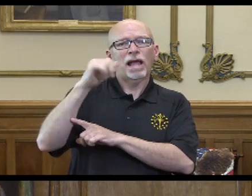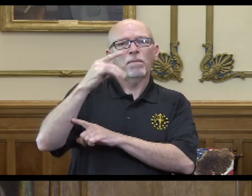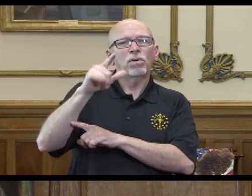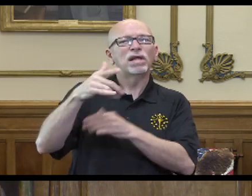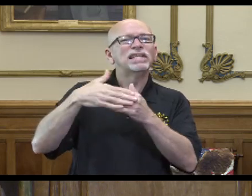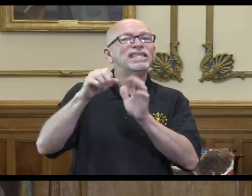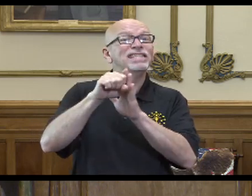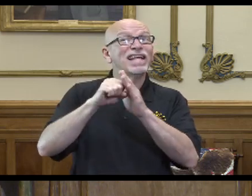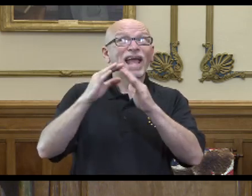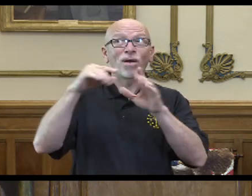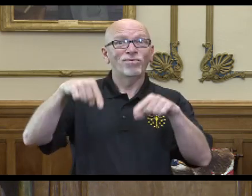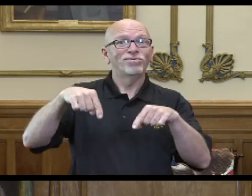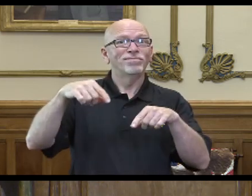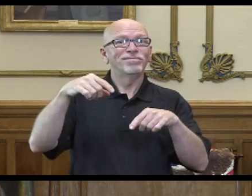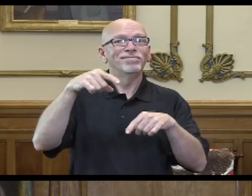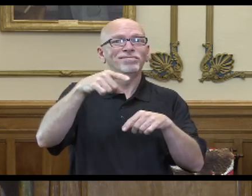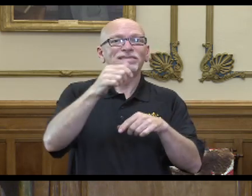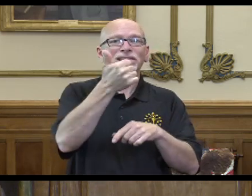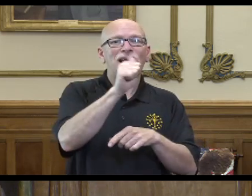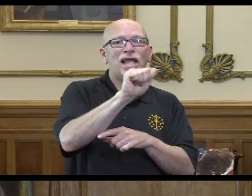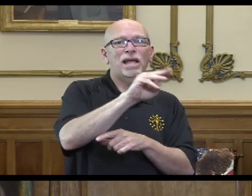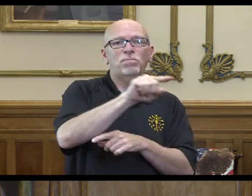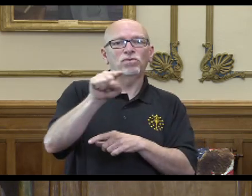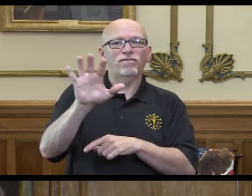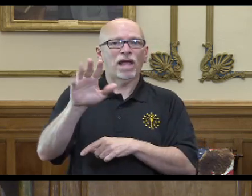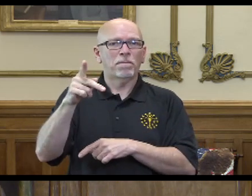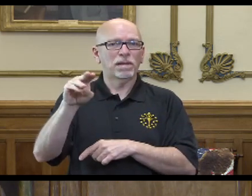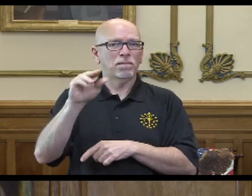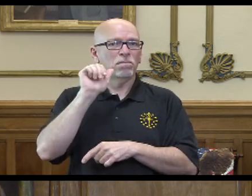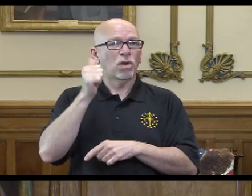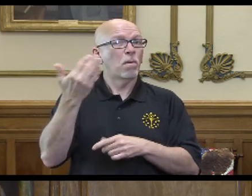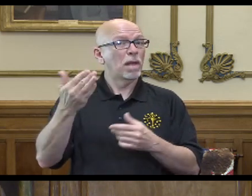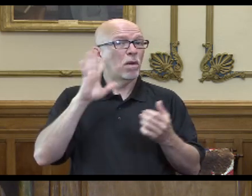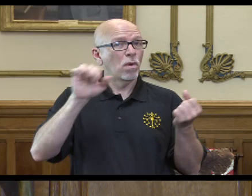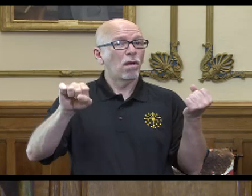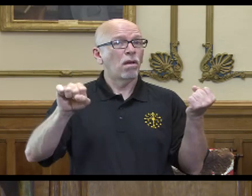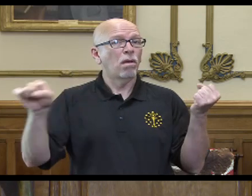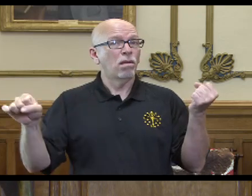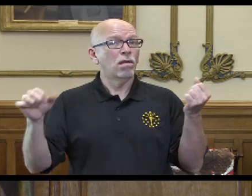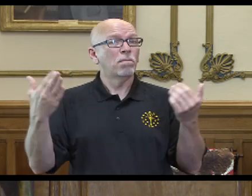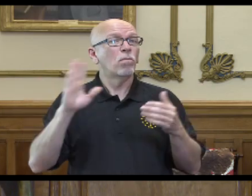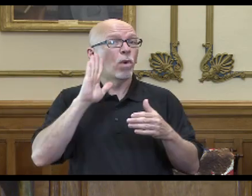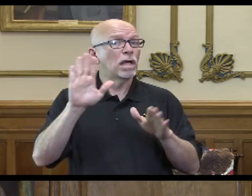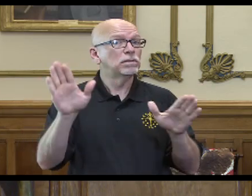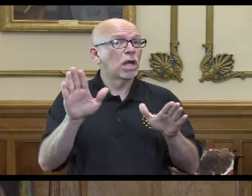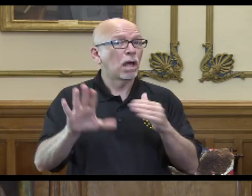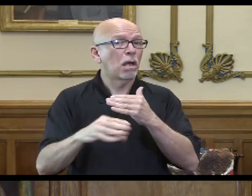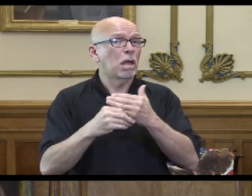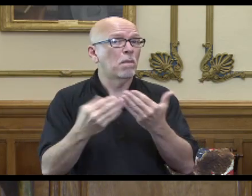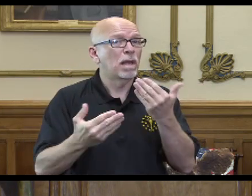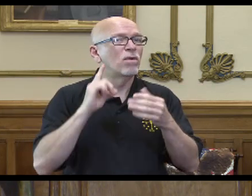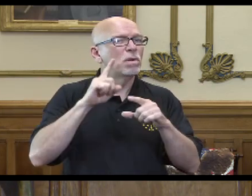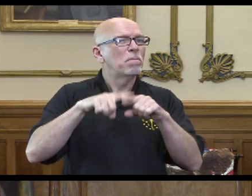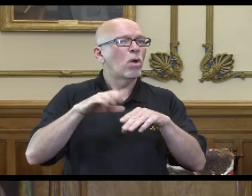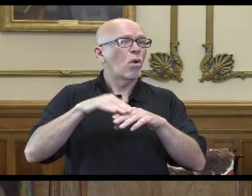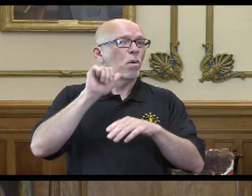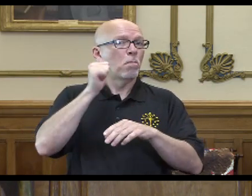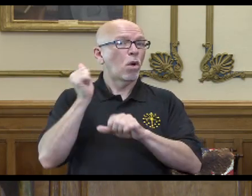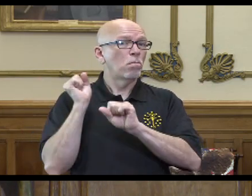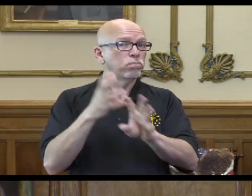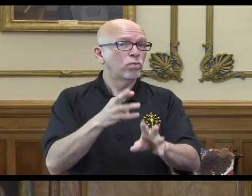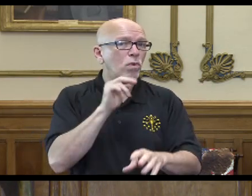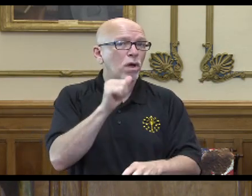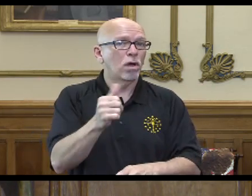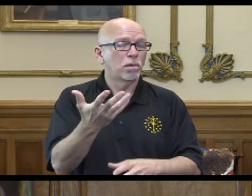tomorrow from 10 a.m. to 5 p.m. We may extend this testing clinic to Sunday if the turnout tomorrow warrants that.